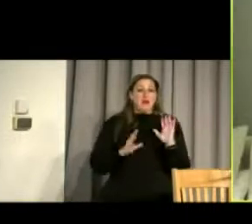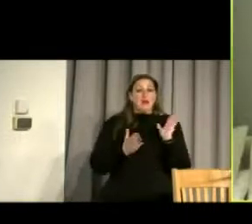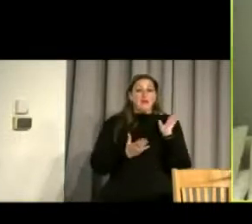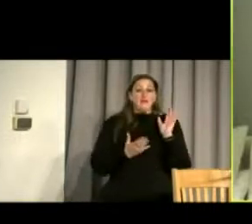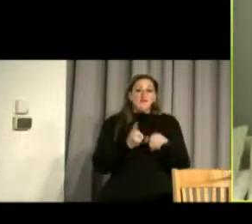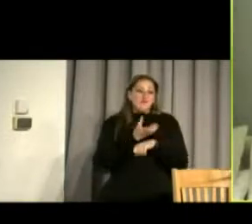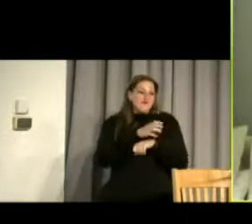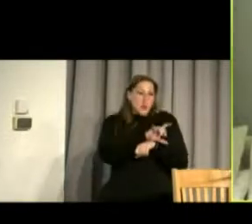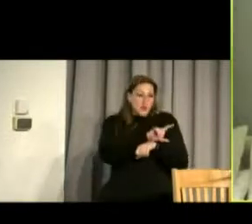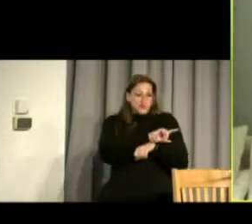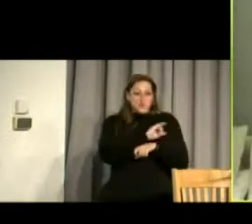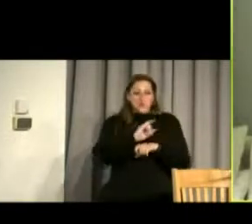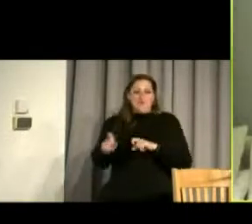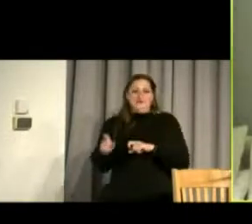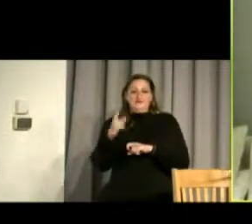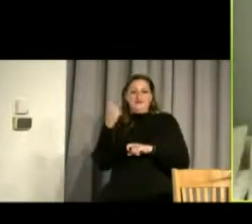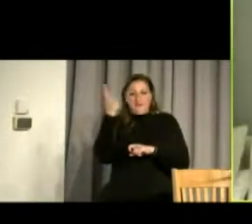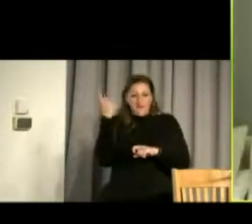give something.